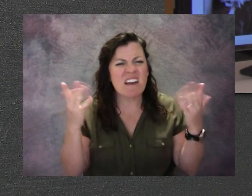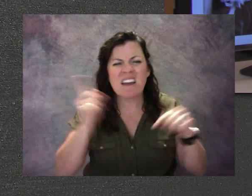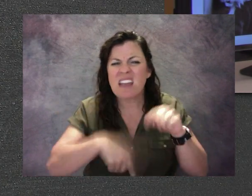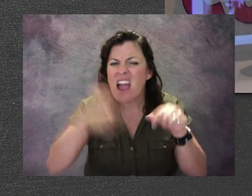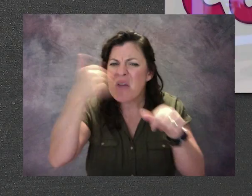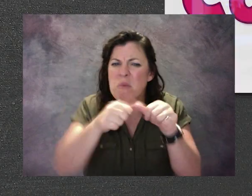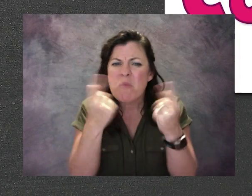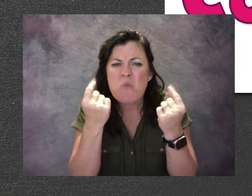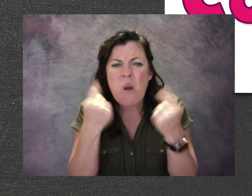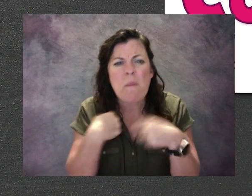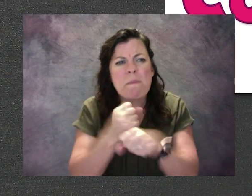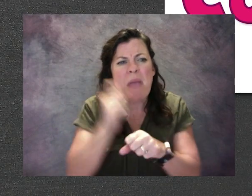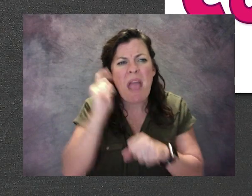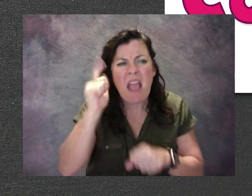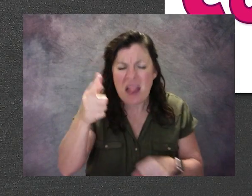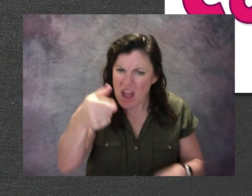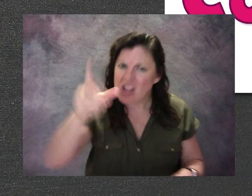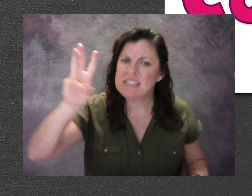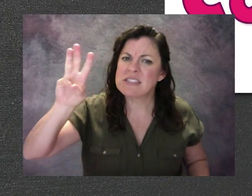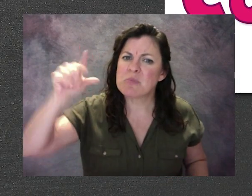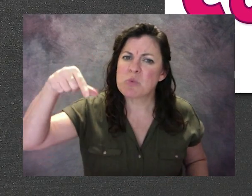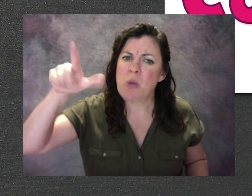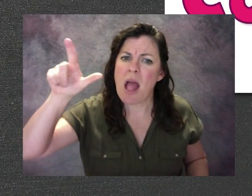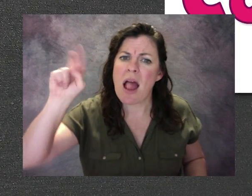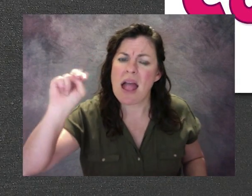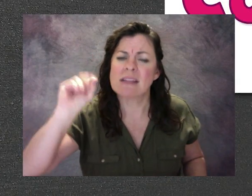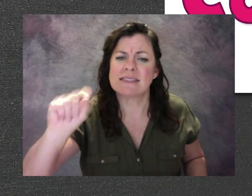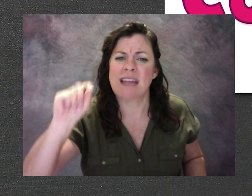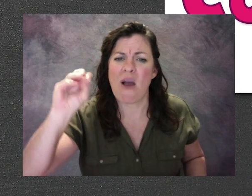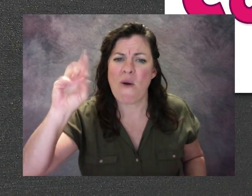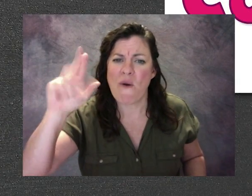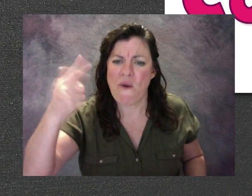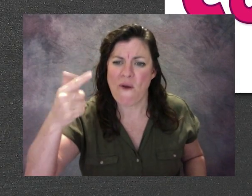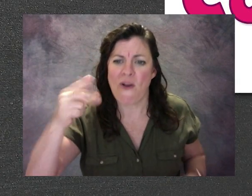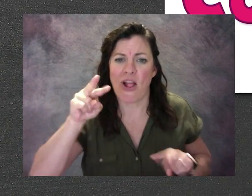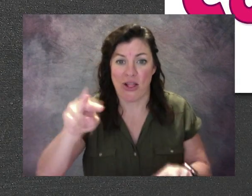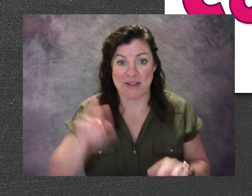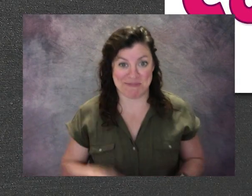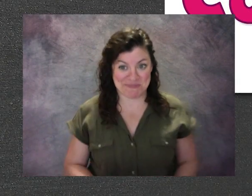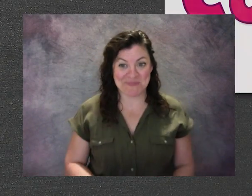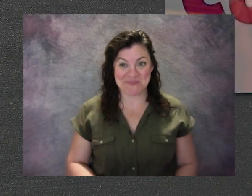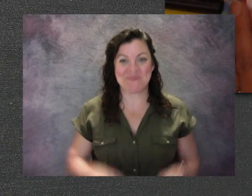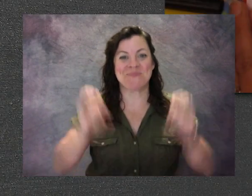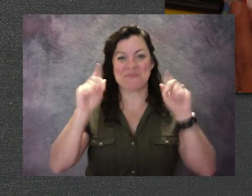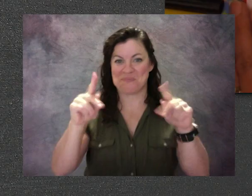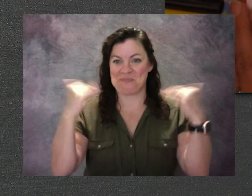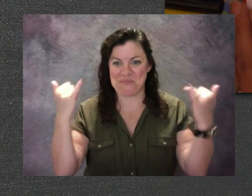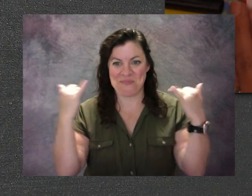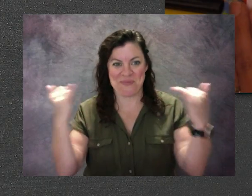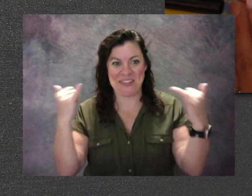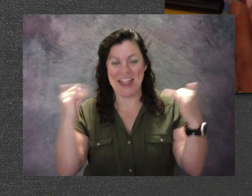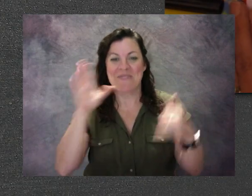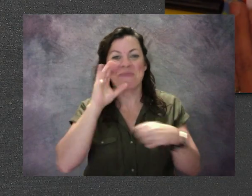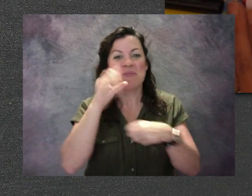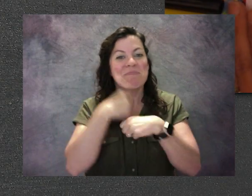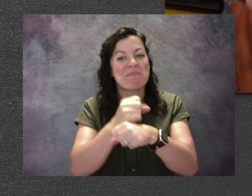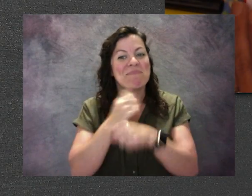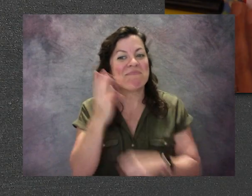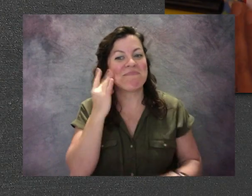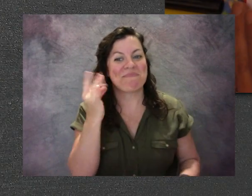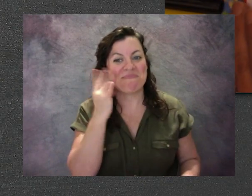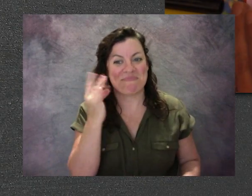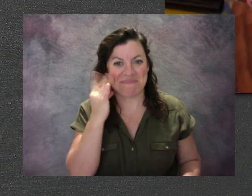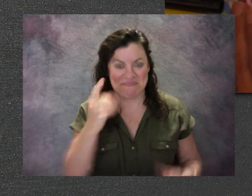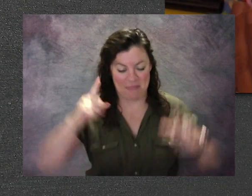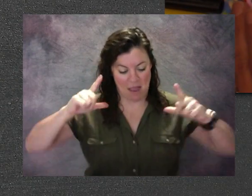and let's go. All right, we are going to create our cat portrait. You should have all your supplies